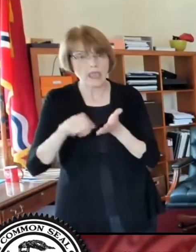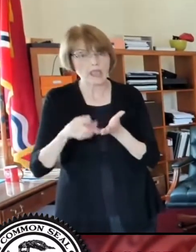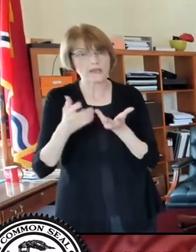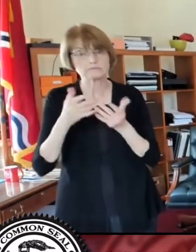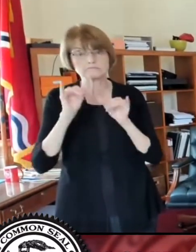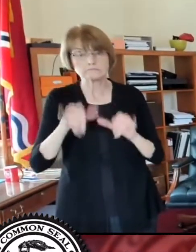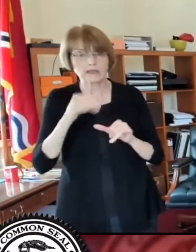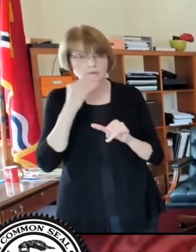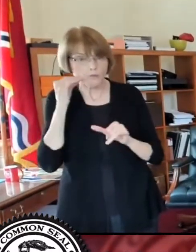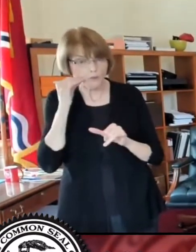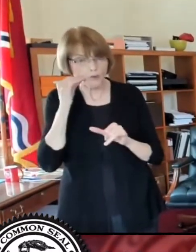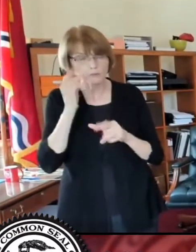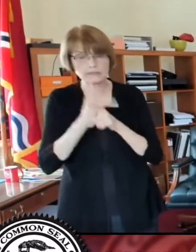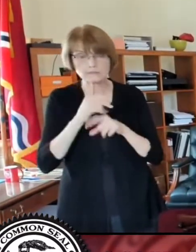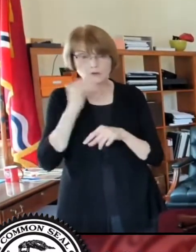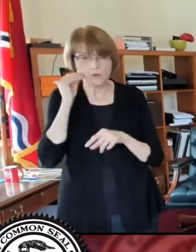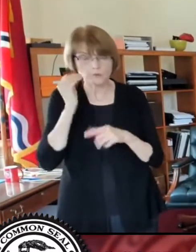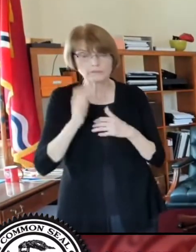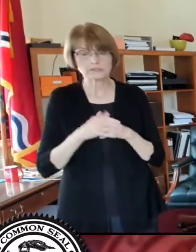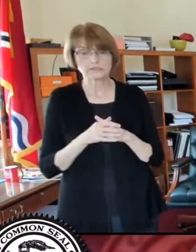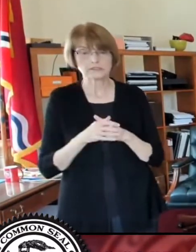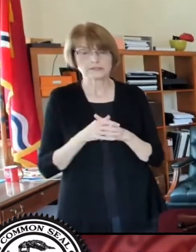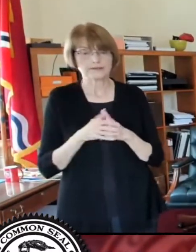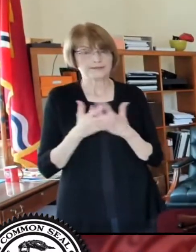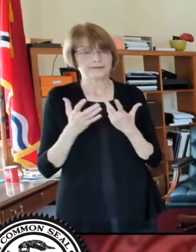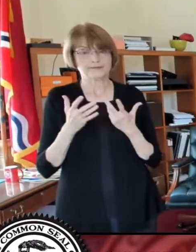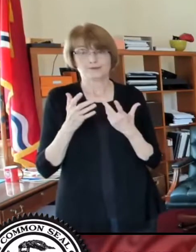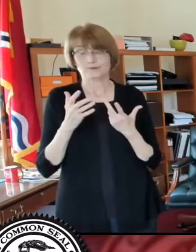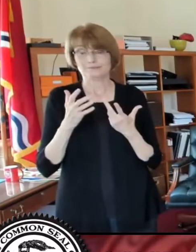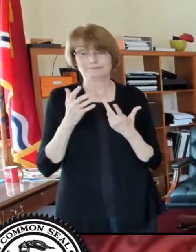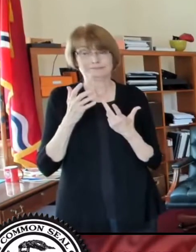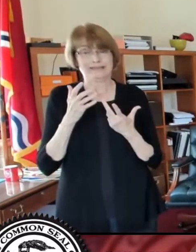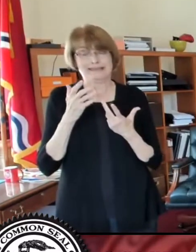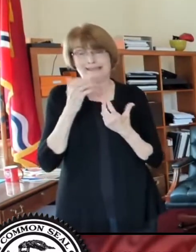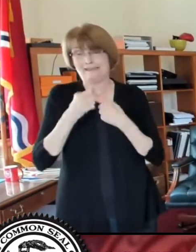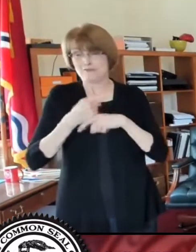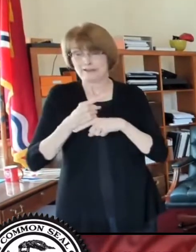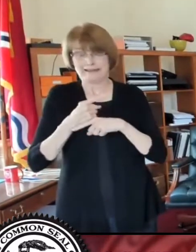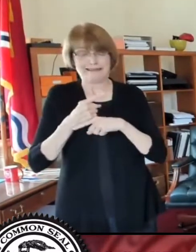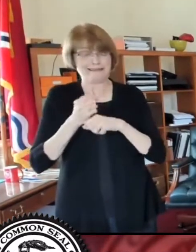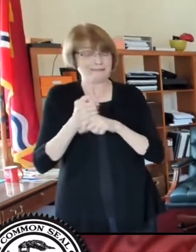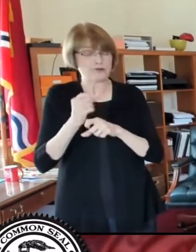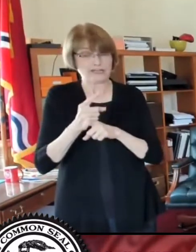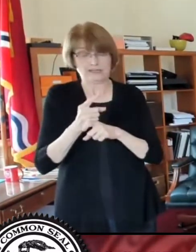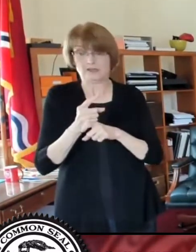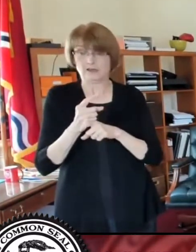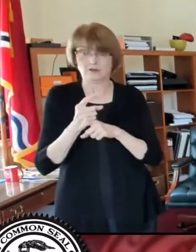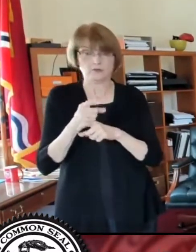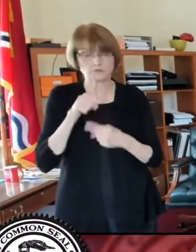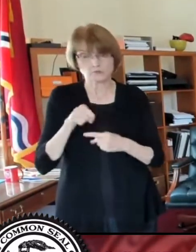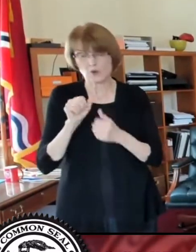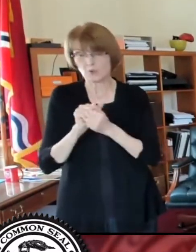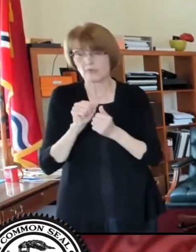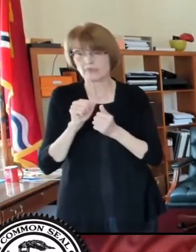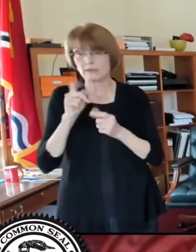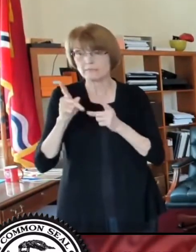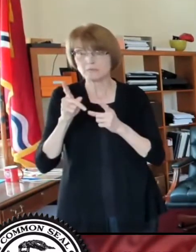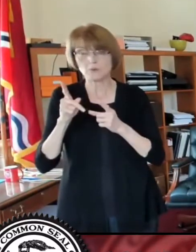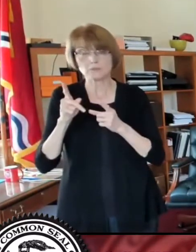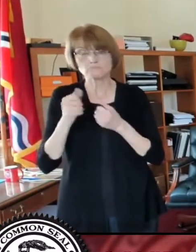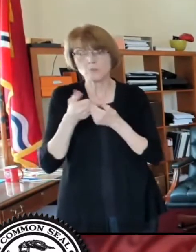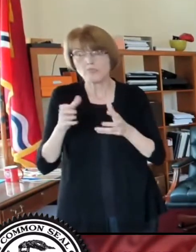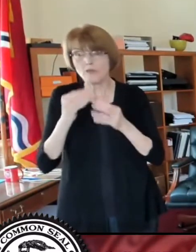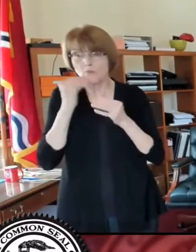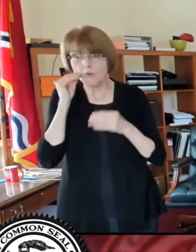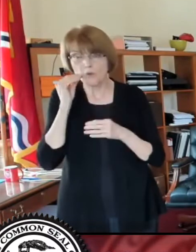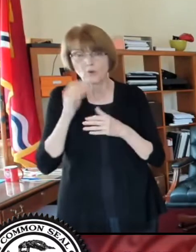work on homelessness 365 days a year. And we have added many beds to our